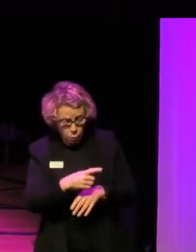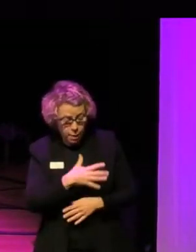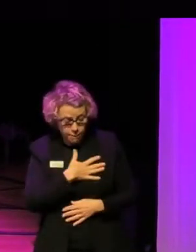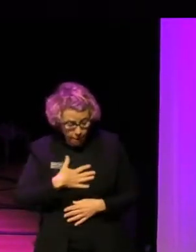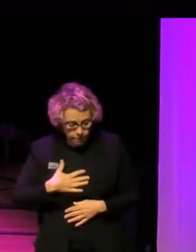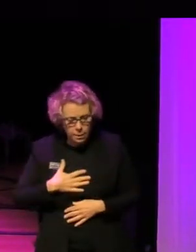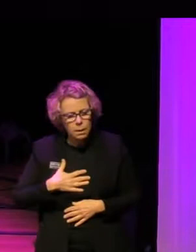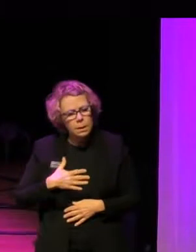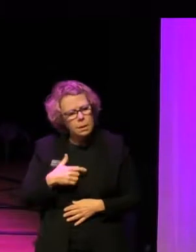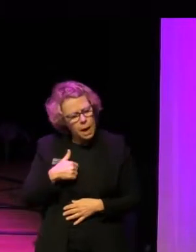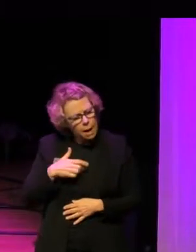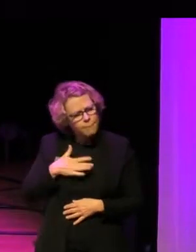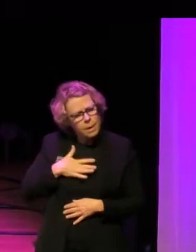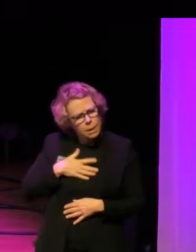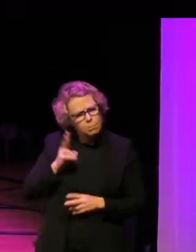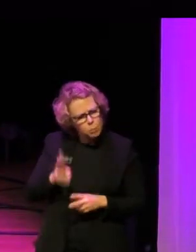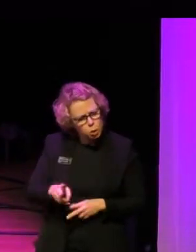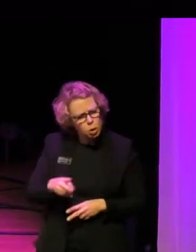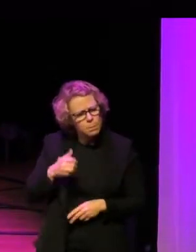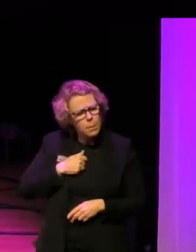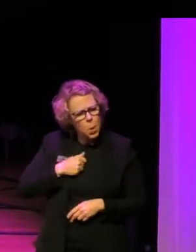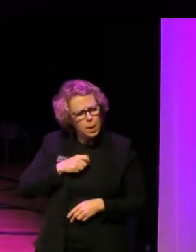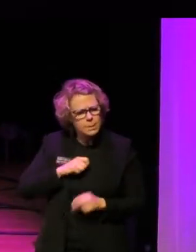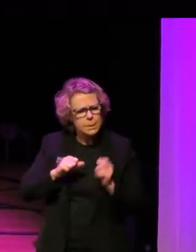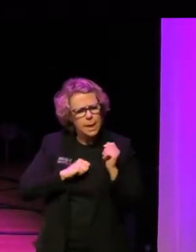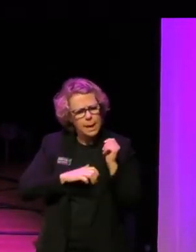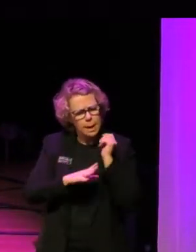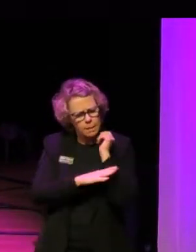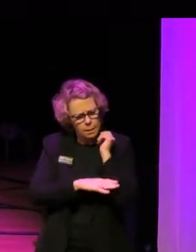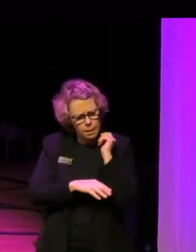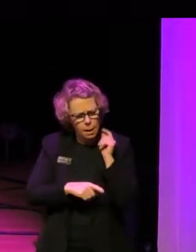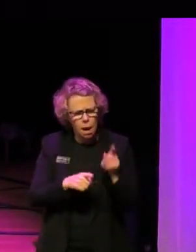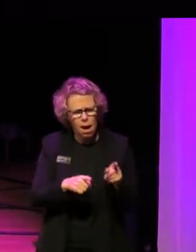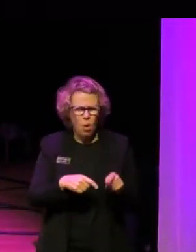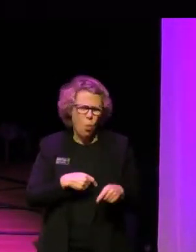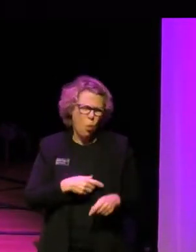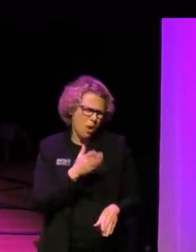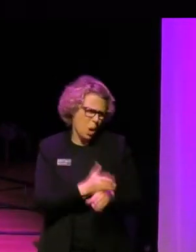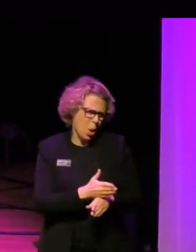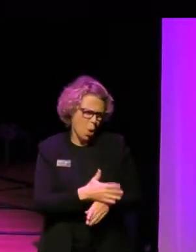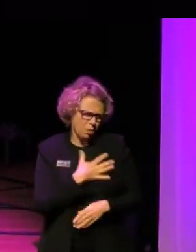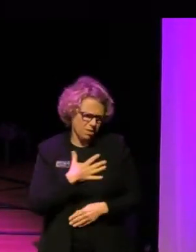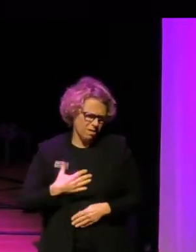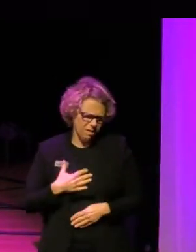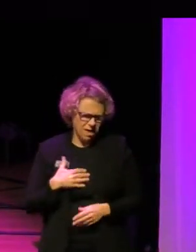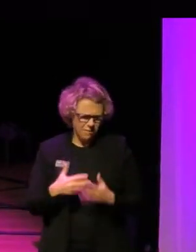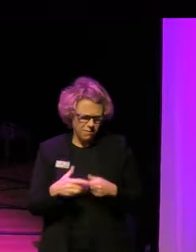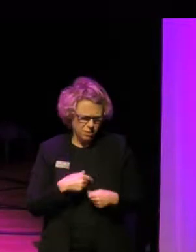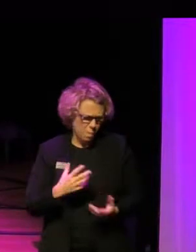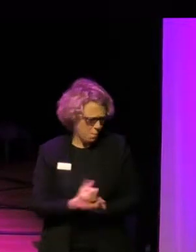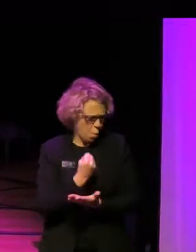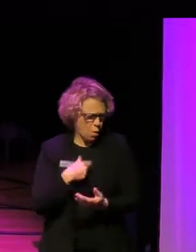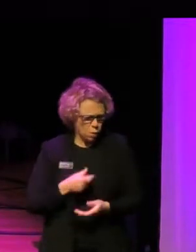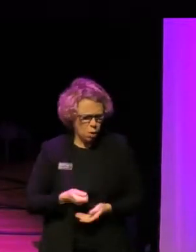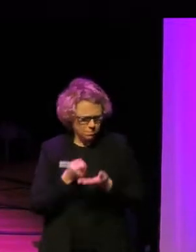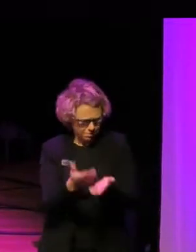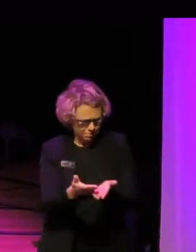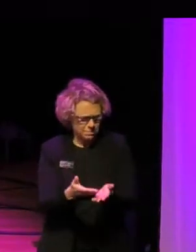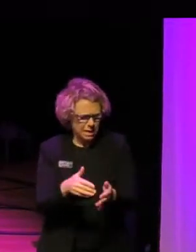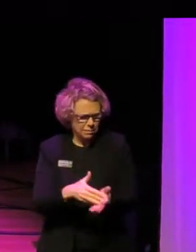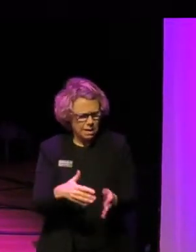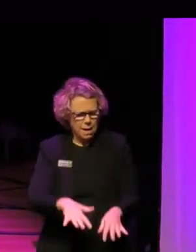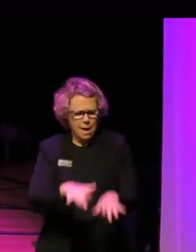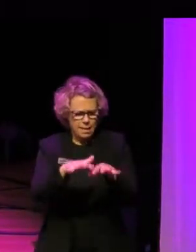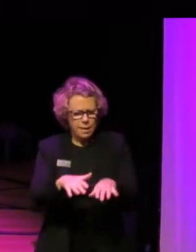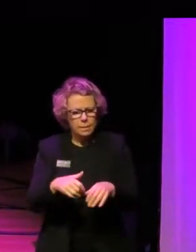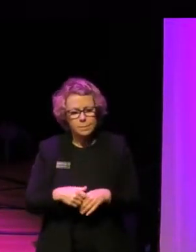thinking, decided to withhold his own log too and said, the lazy poor, why must he benefit from my log?